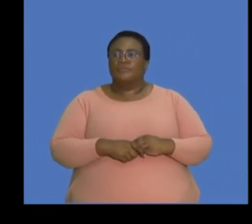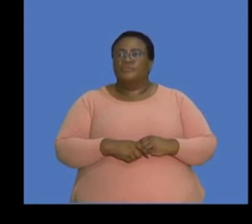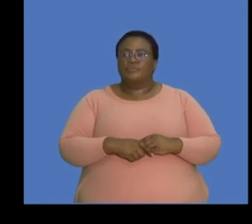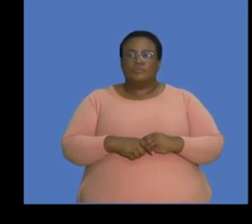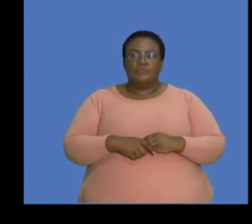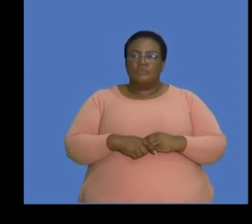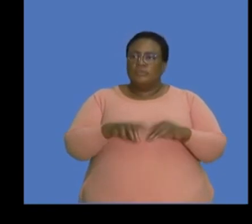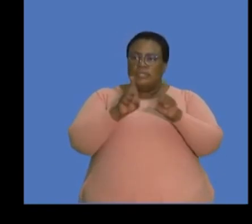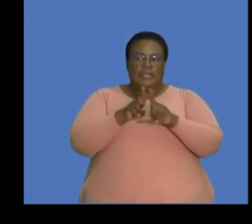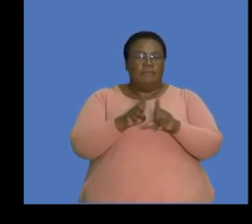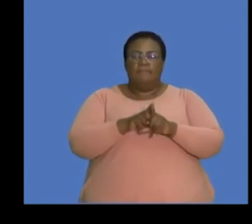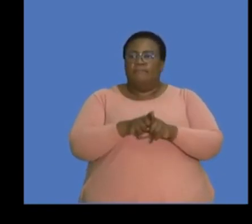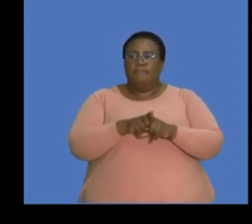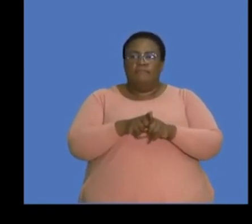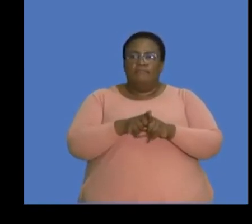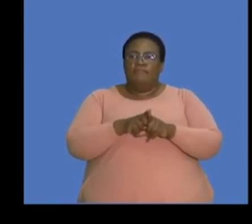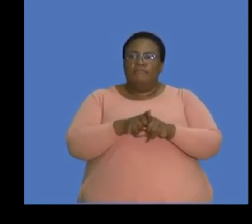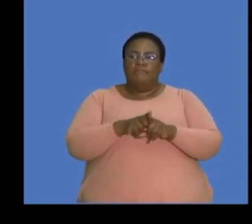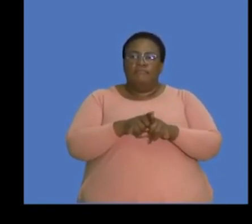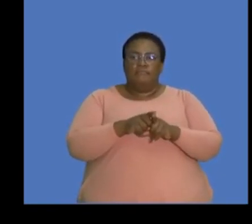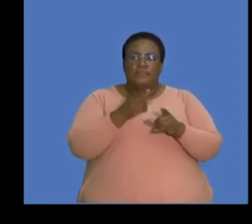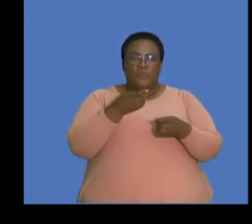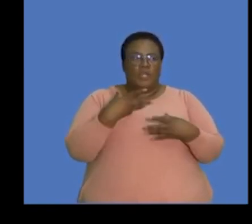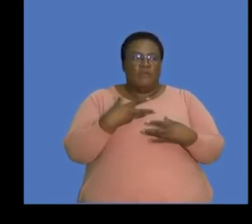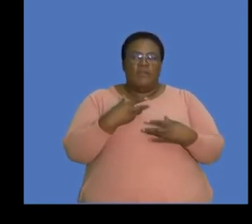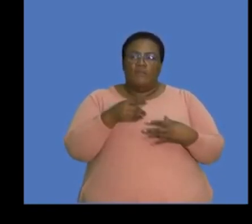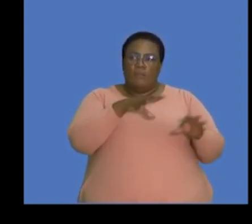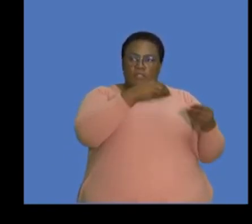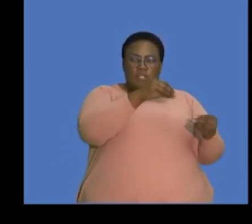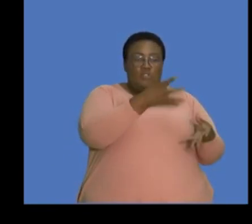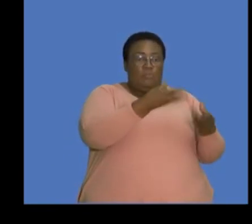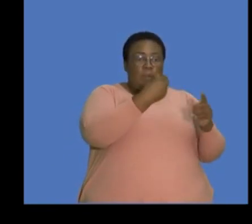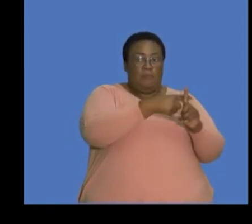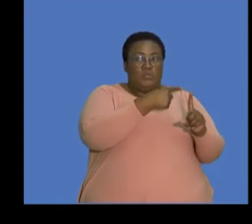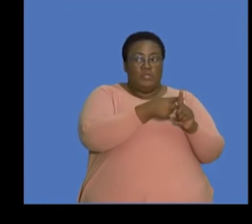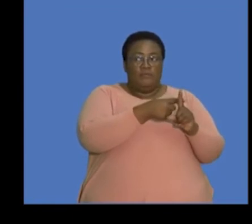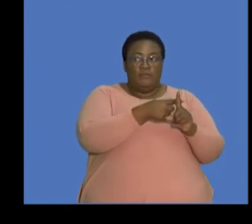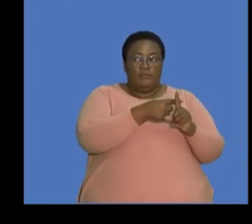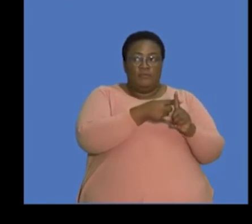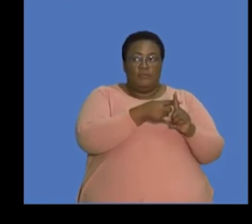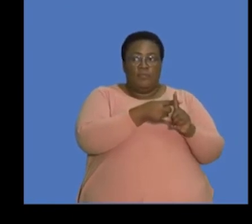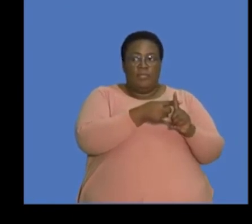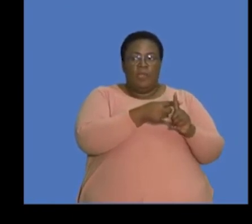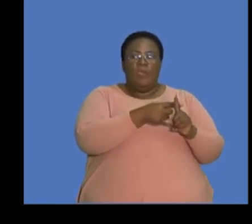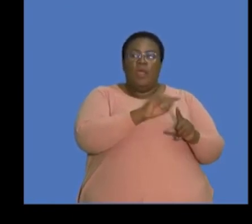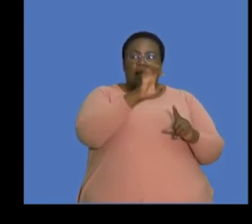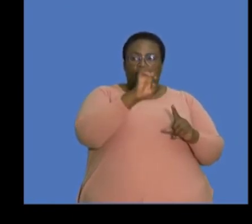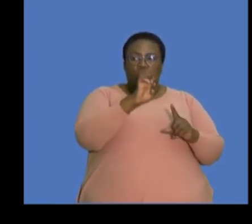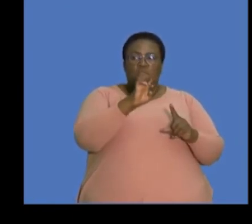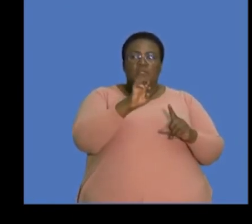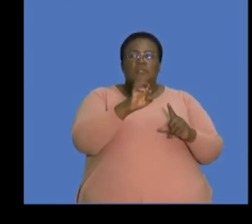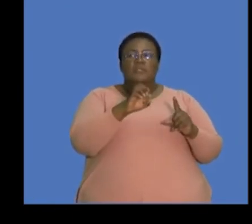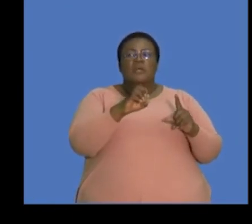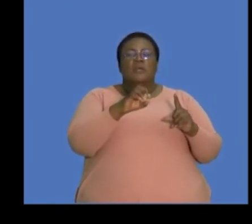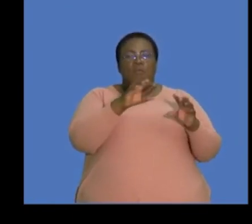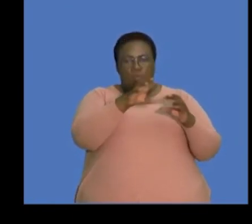elementary charge still the same constant that we are given. Okay, so for a material to acquire positive charge, electrons must be